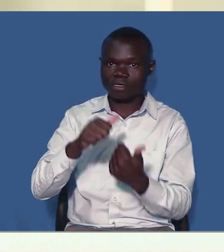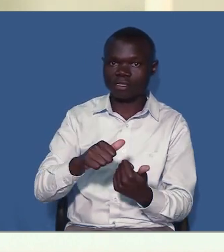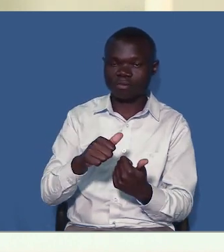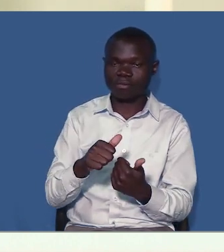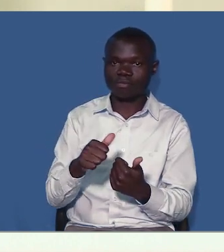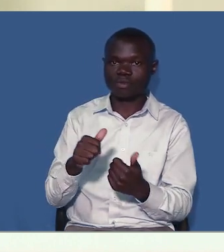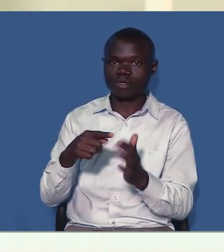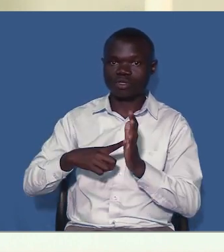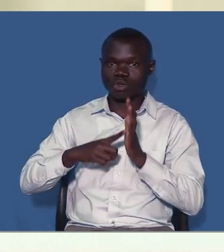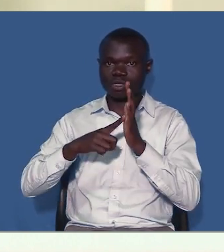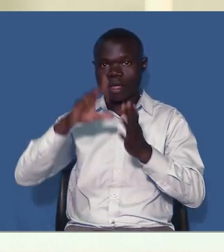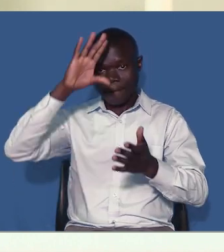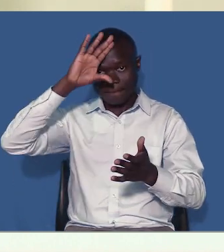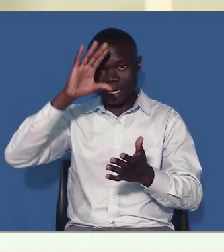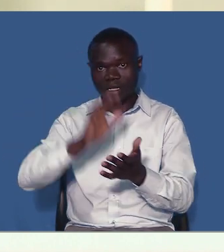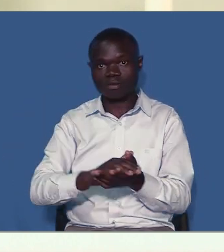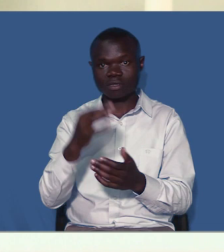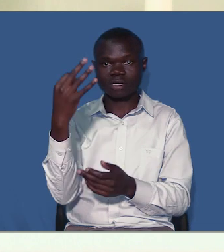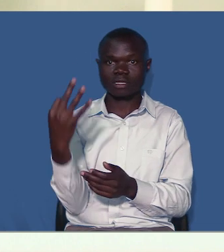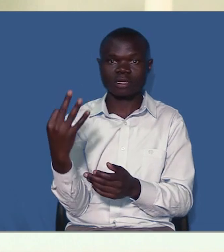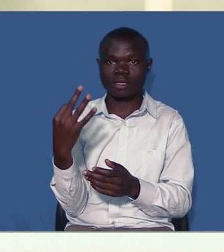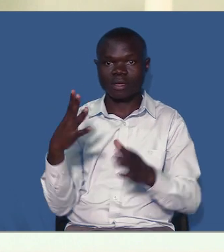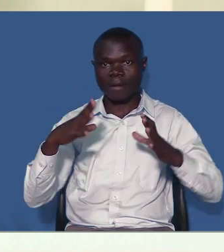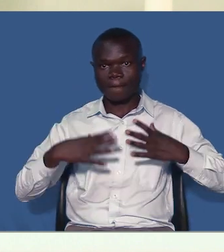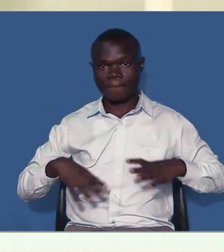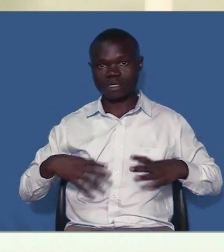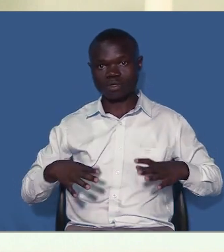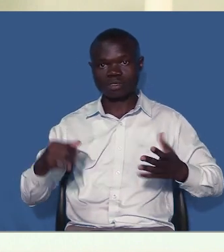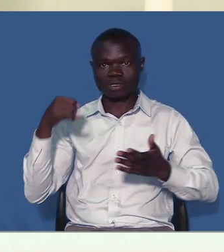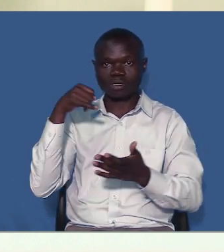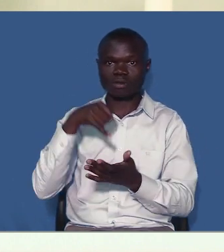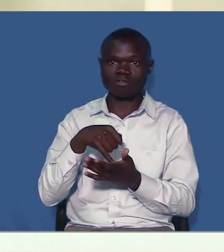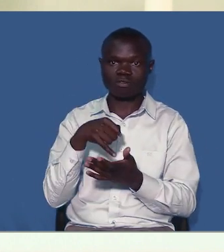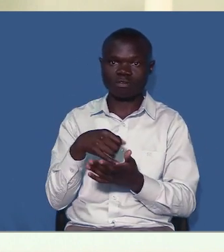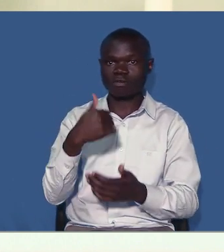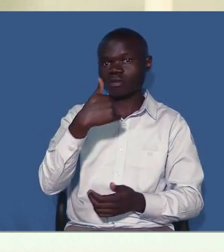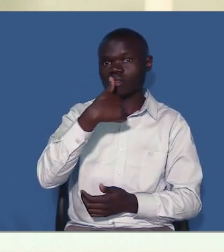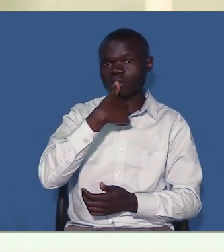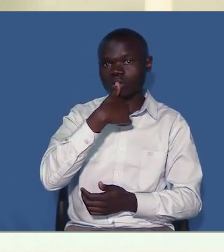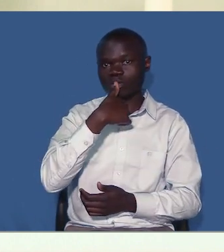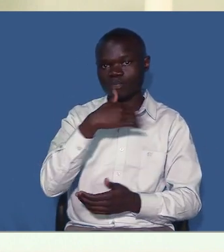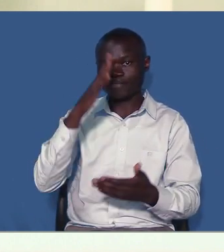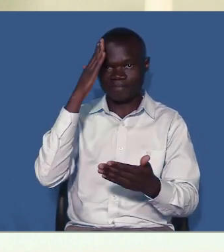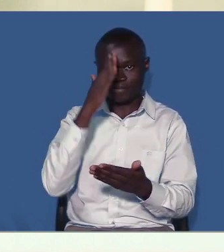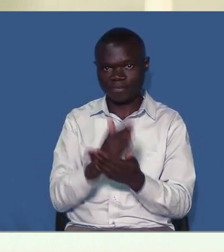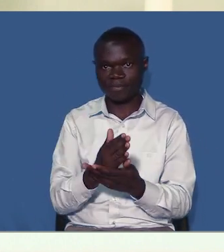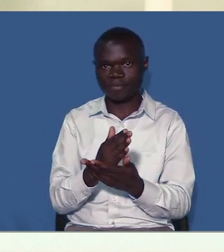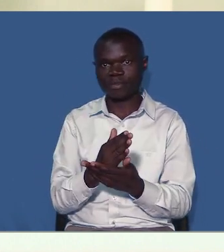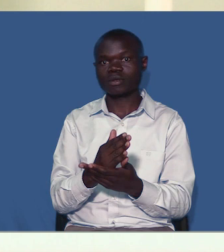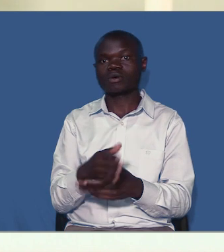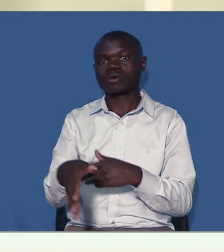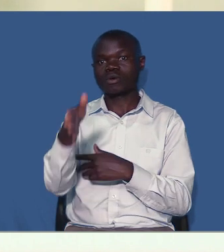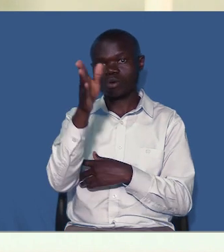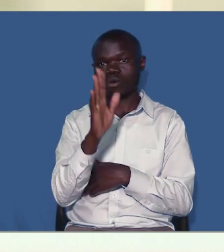that all three persons of the Trinity are involved in the sacrament. It affirms that God, in his